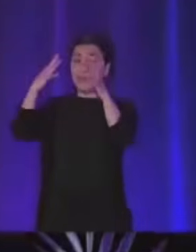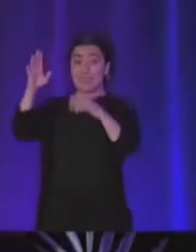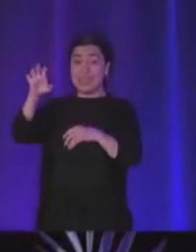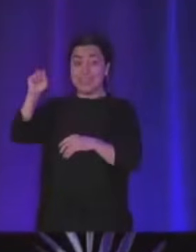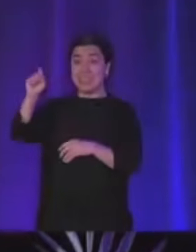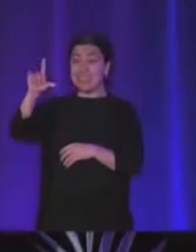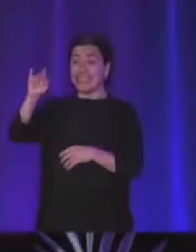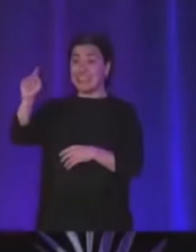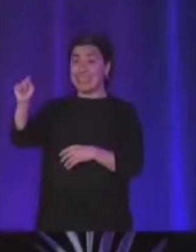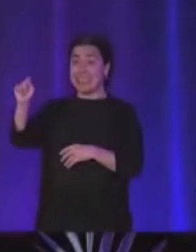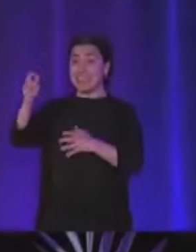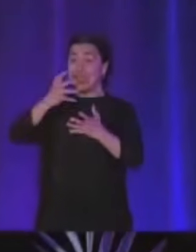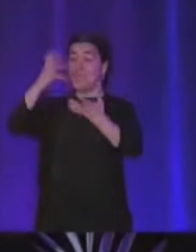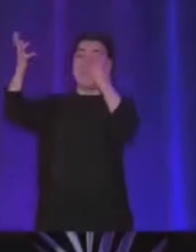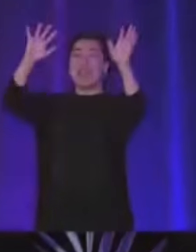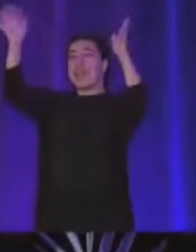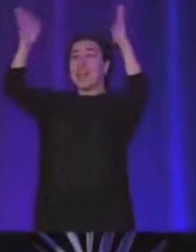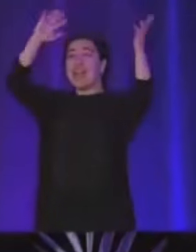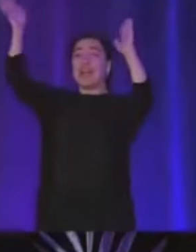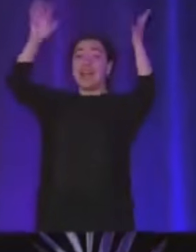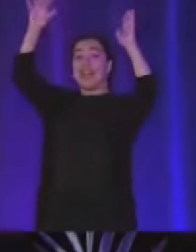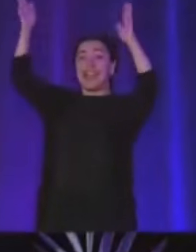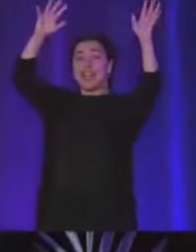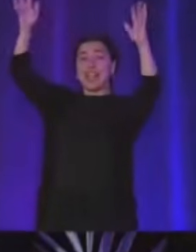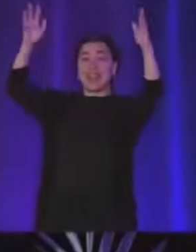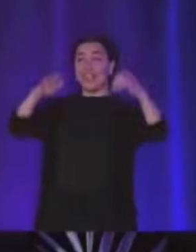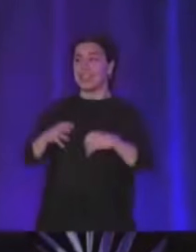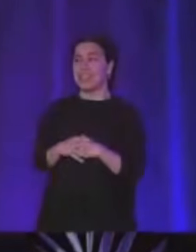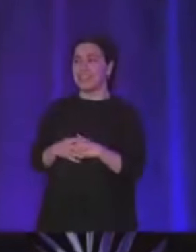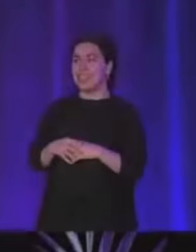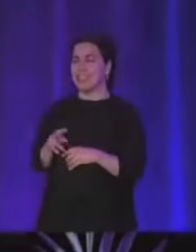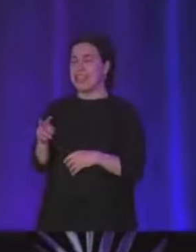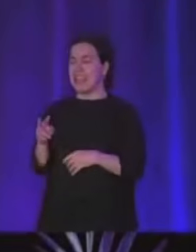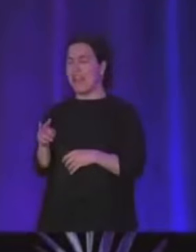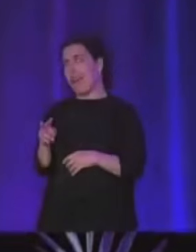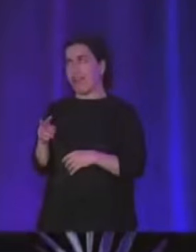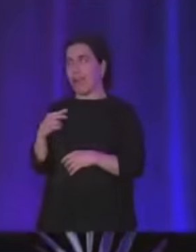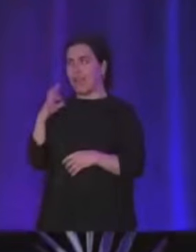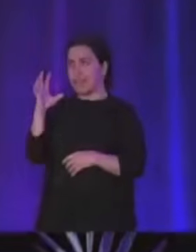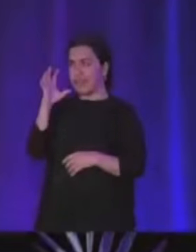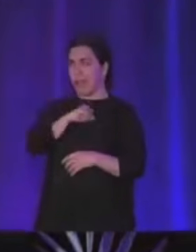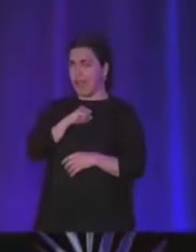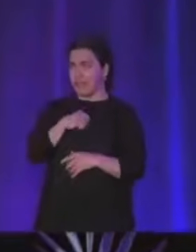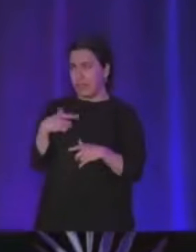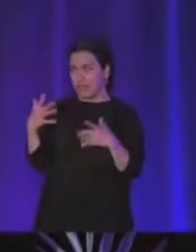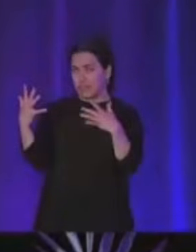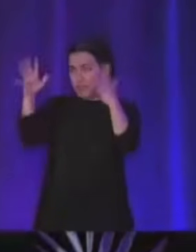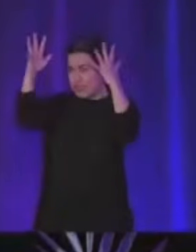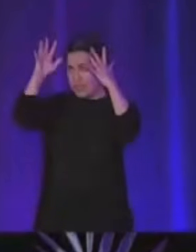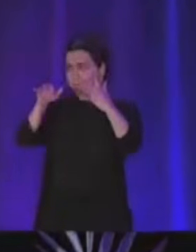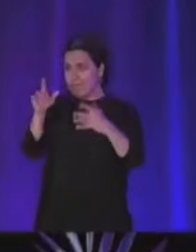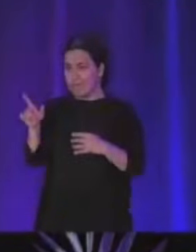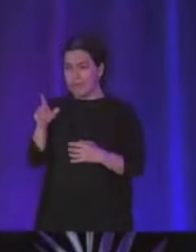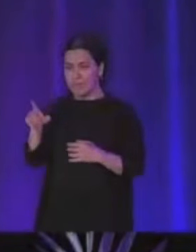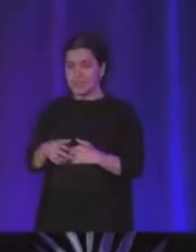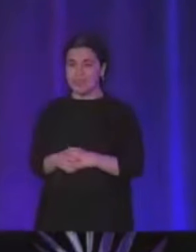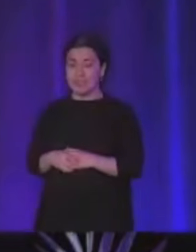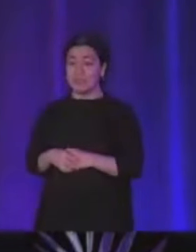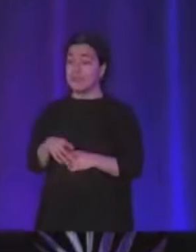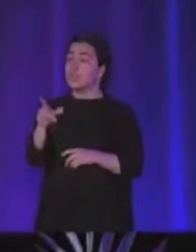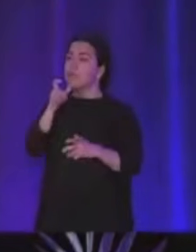ESLint. Yeah. Everyone's like, oh, I guess I'll cheer that library. Anyone here use